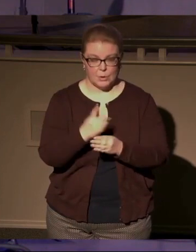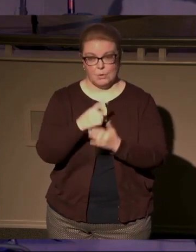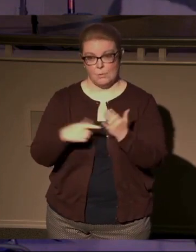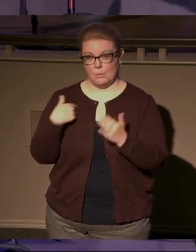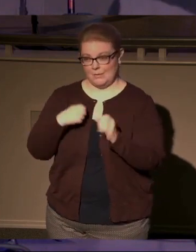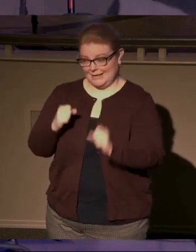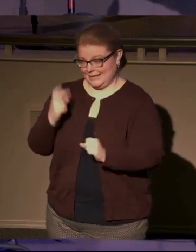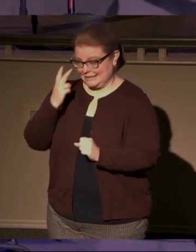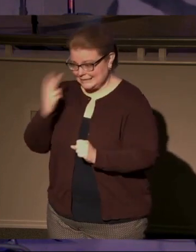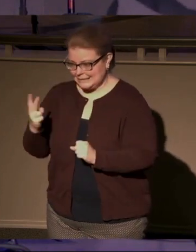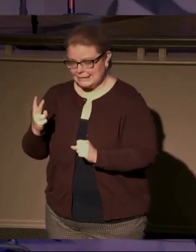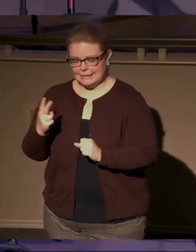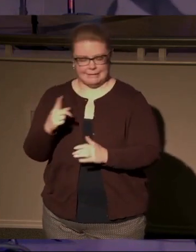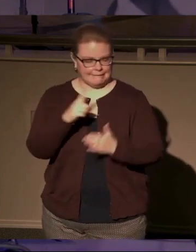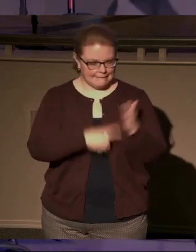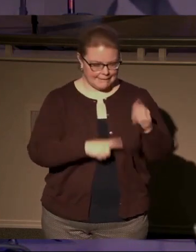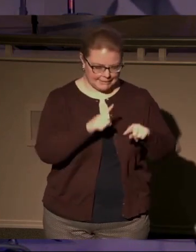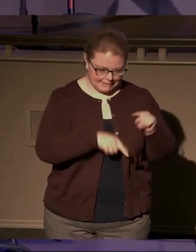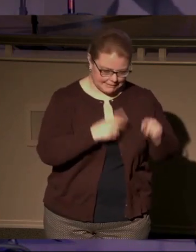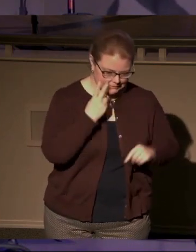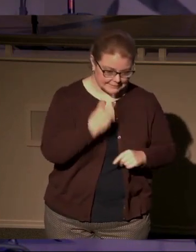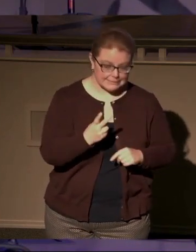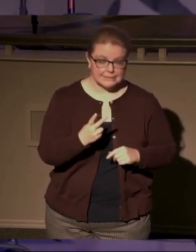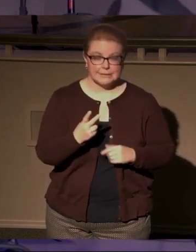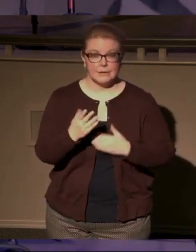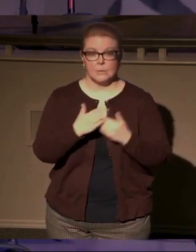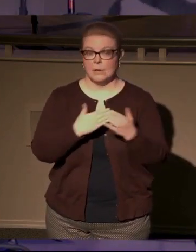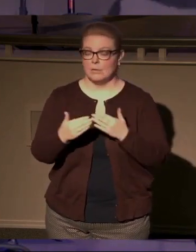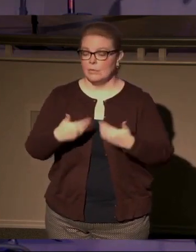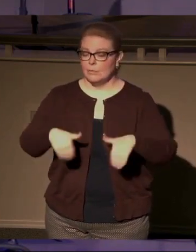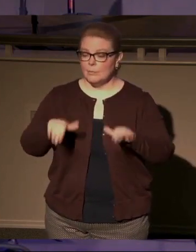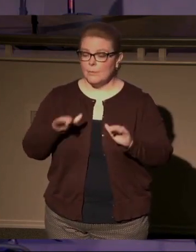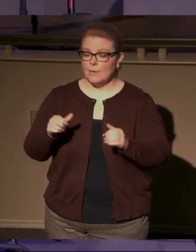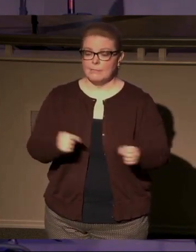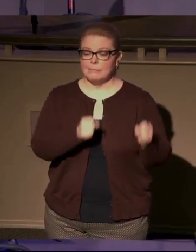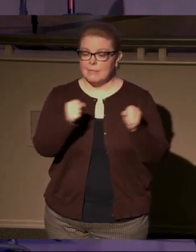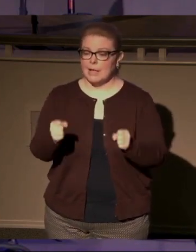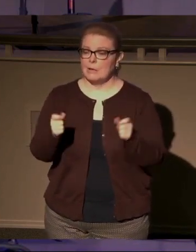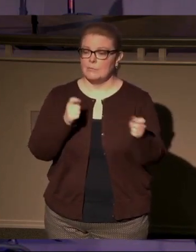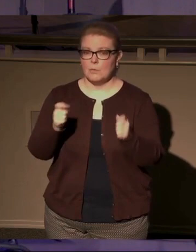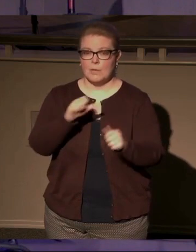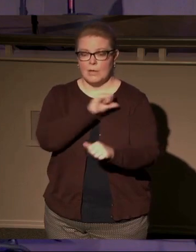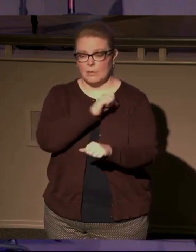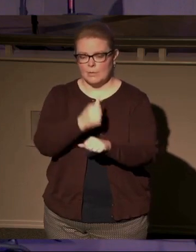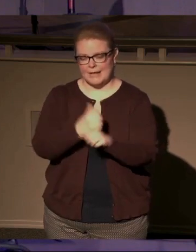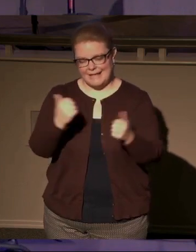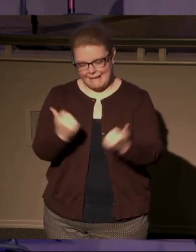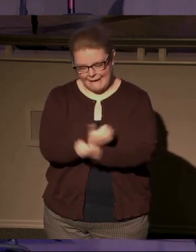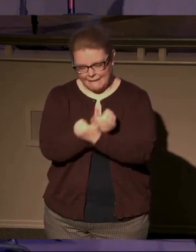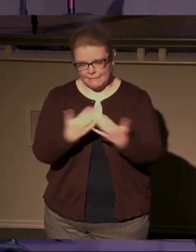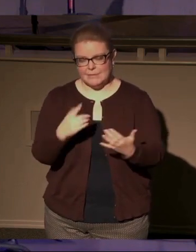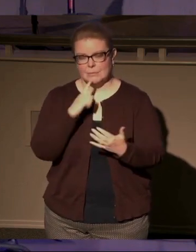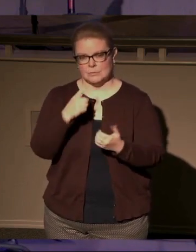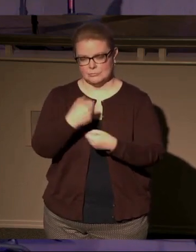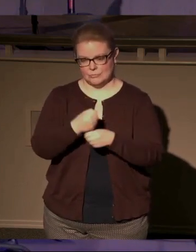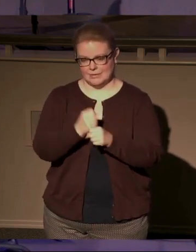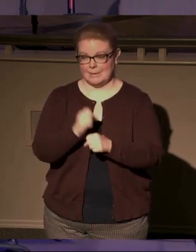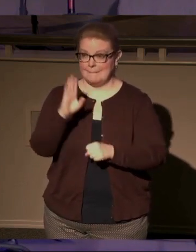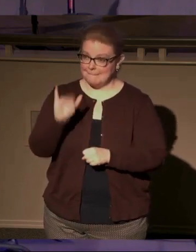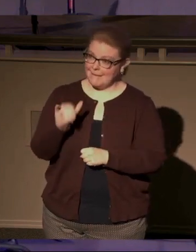invisible, whether thrones or powers or rulers or authorities, all things were created by him and for